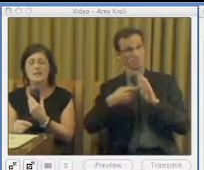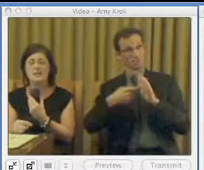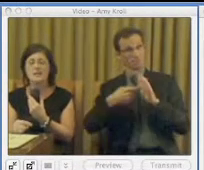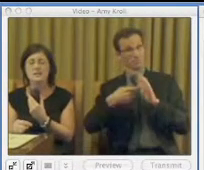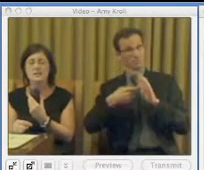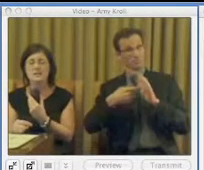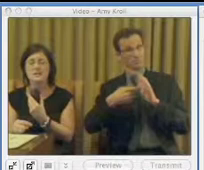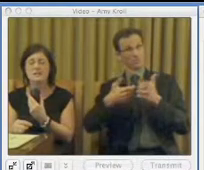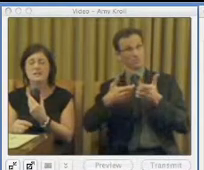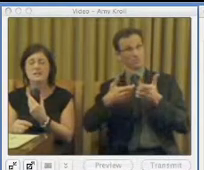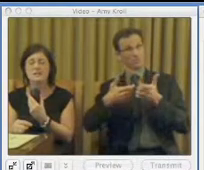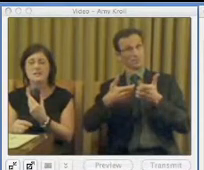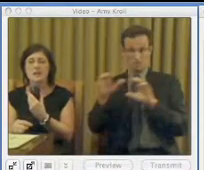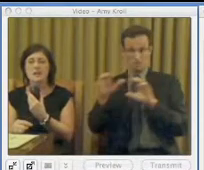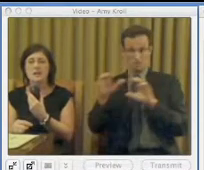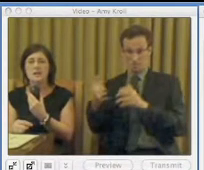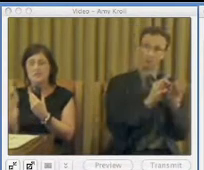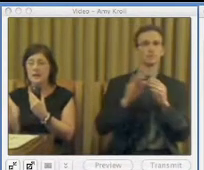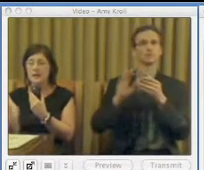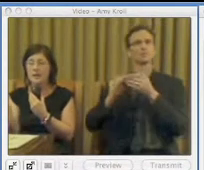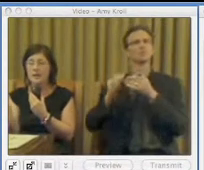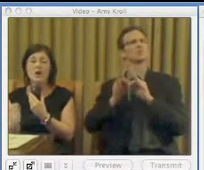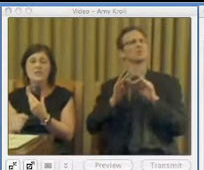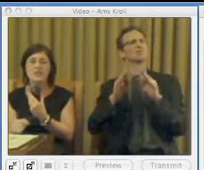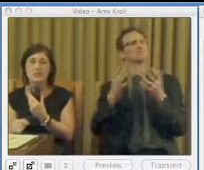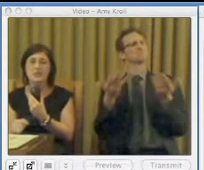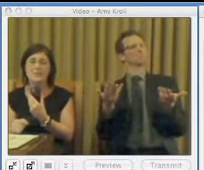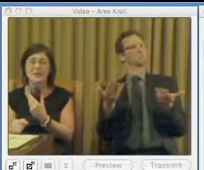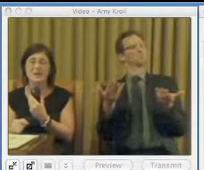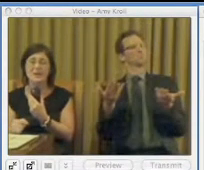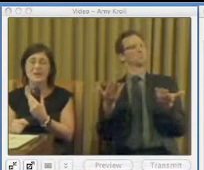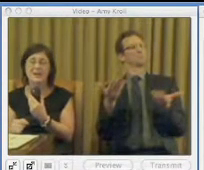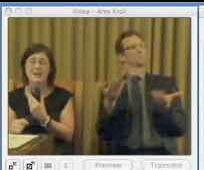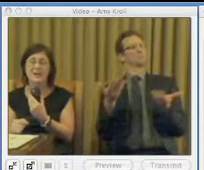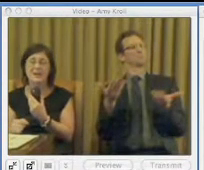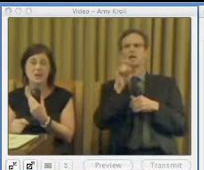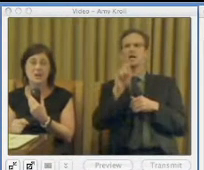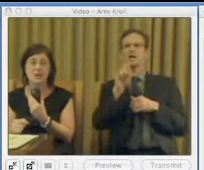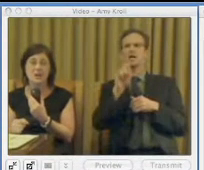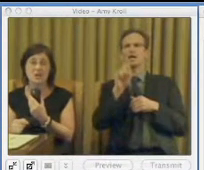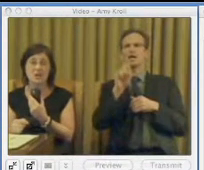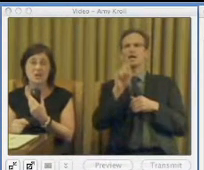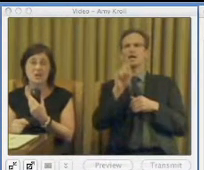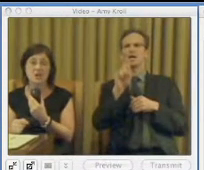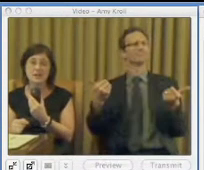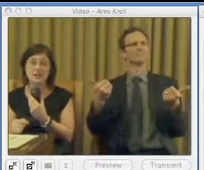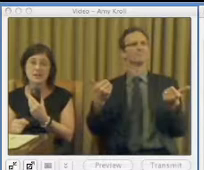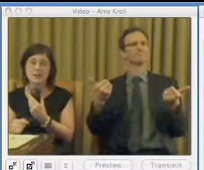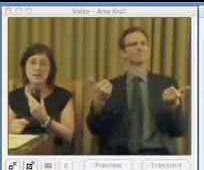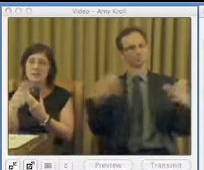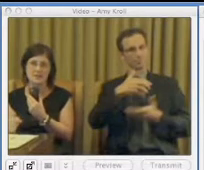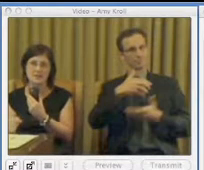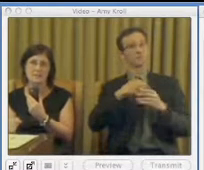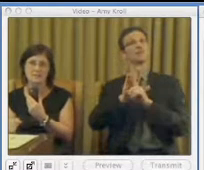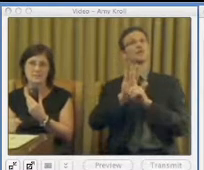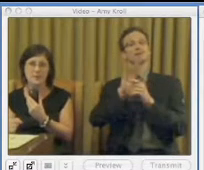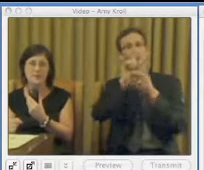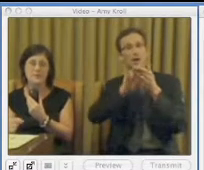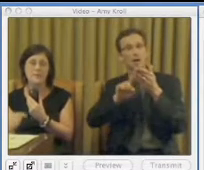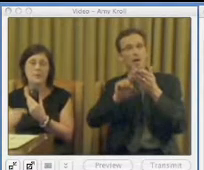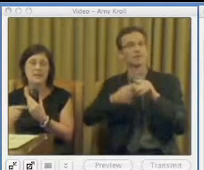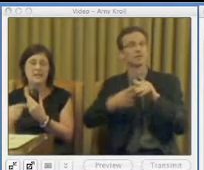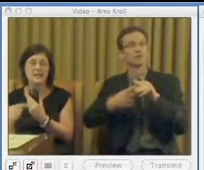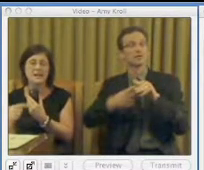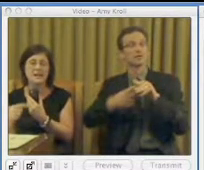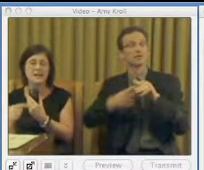interpreting, and has actually asked this question back in 1997, and I think it's a question we still